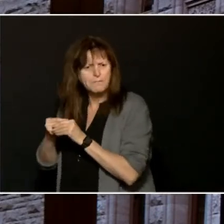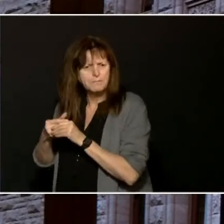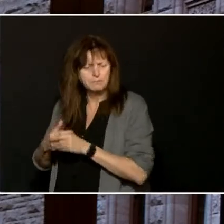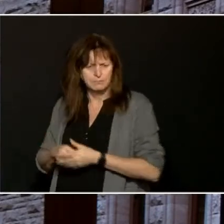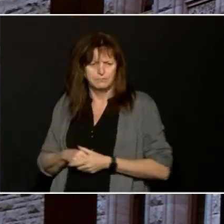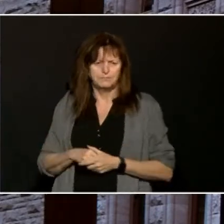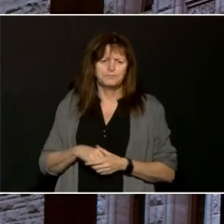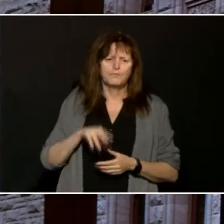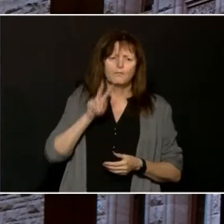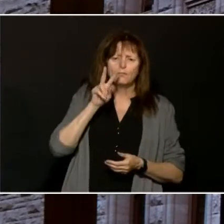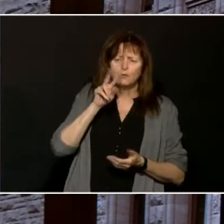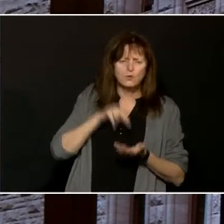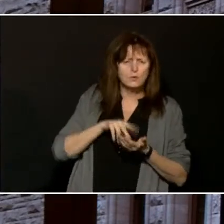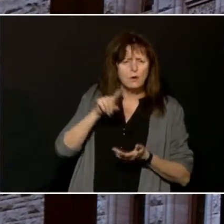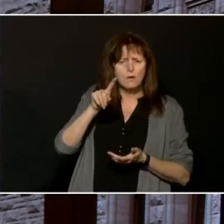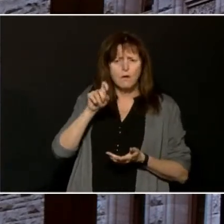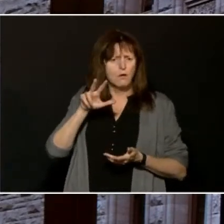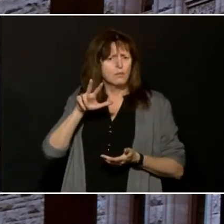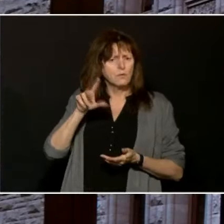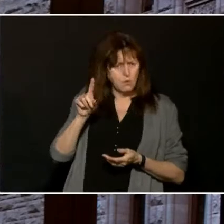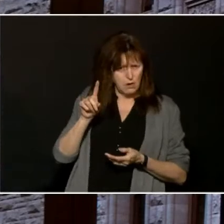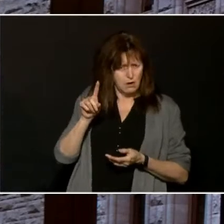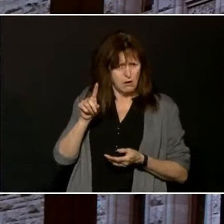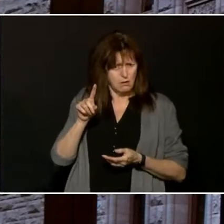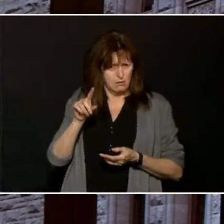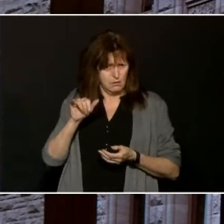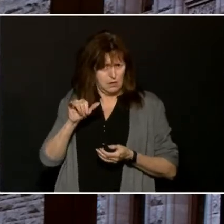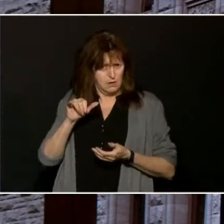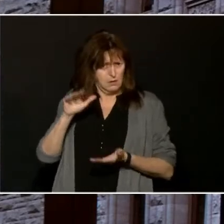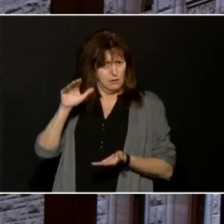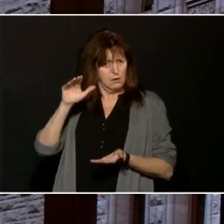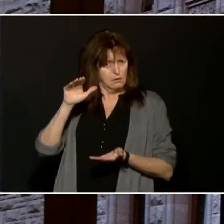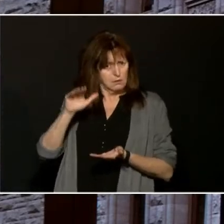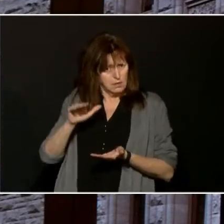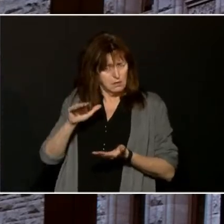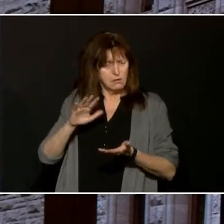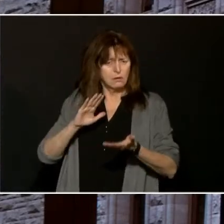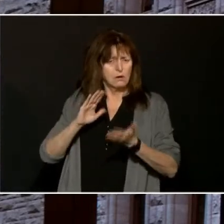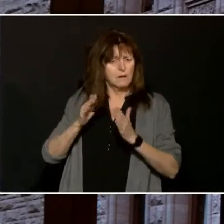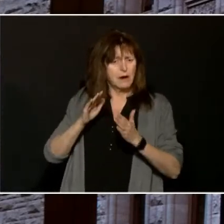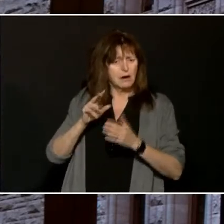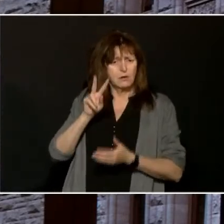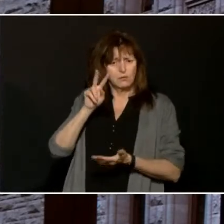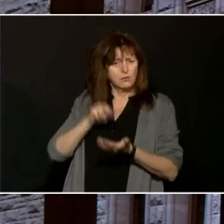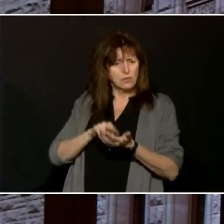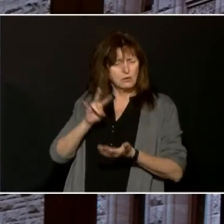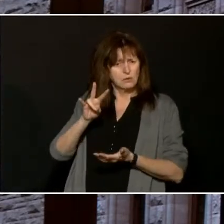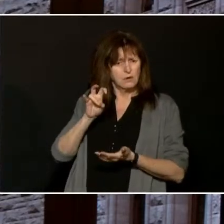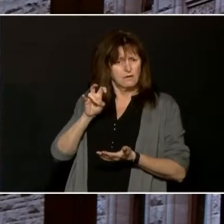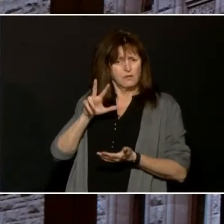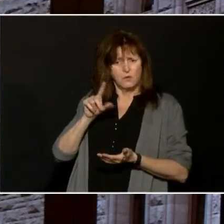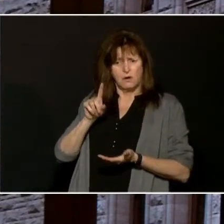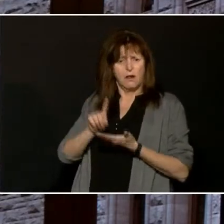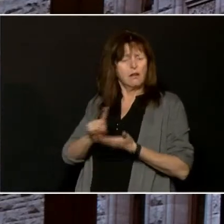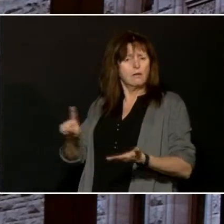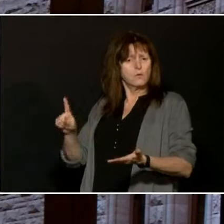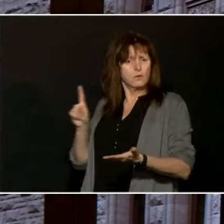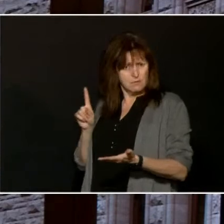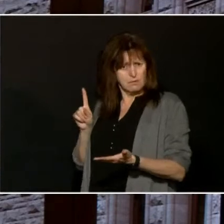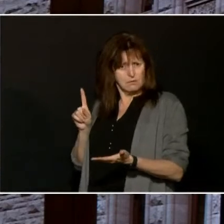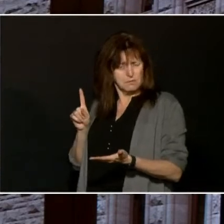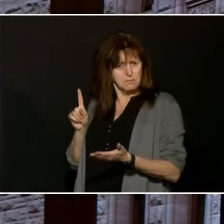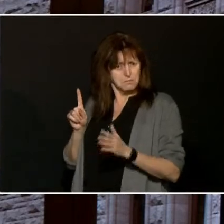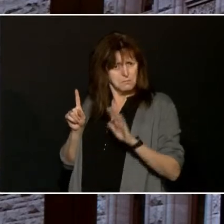2,131. That's down from 2,731. So down nearly 600 cases and down